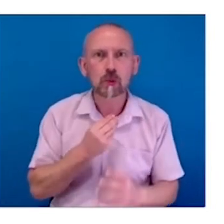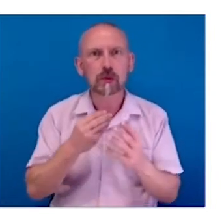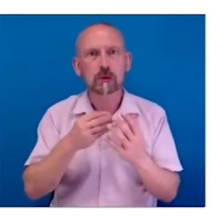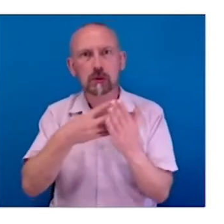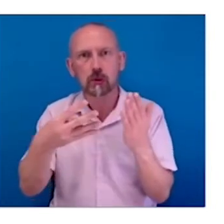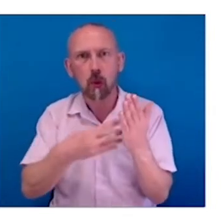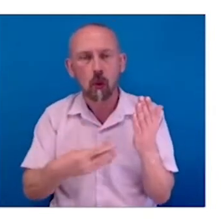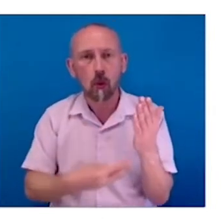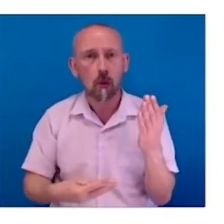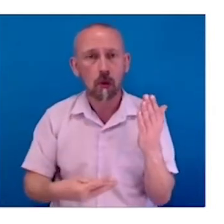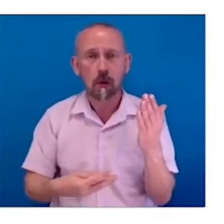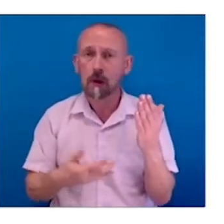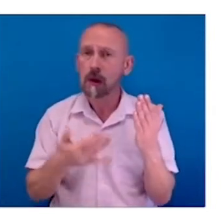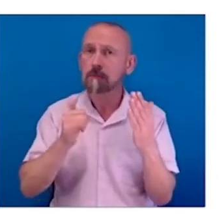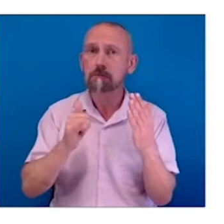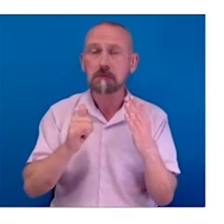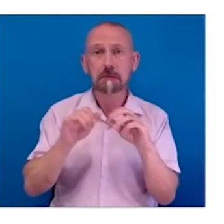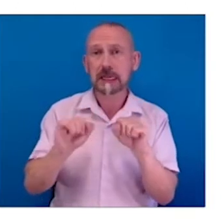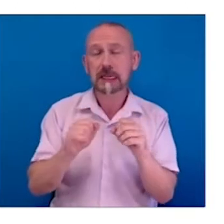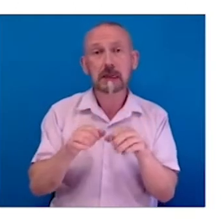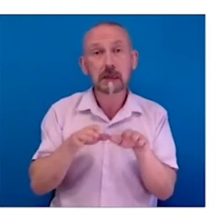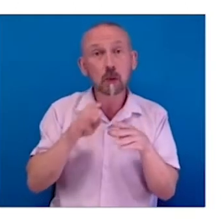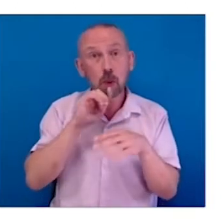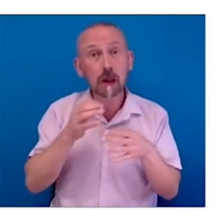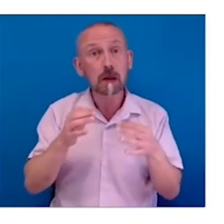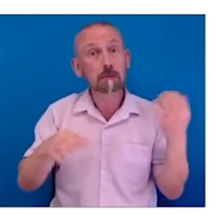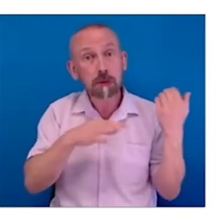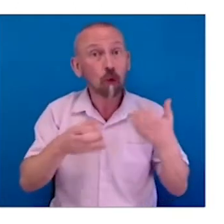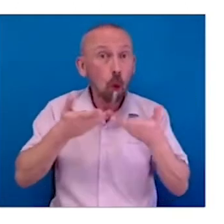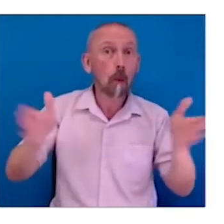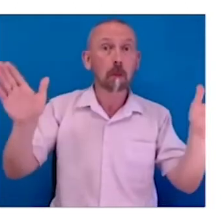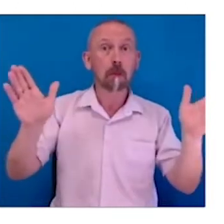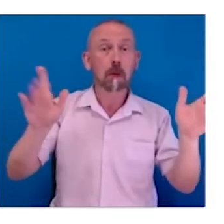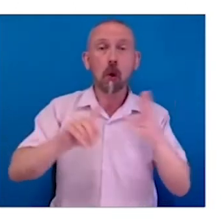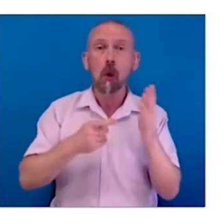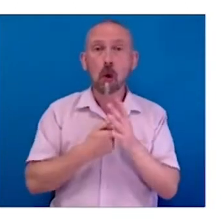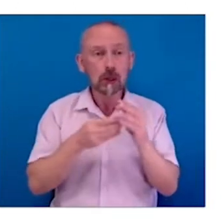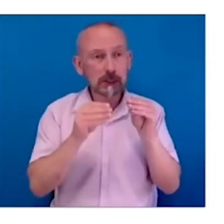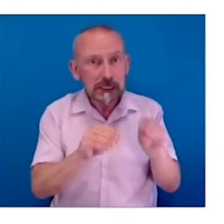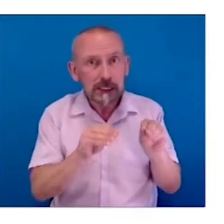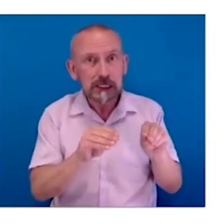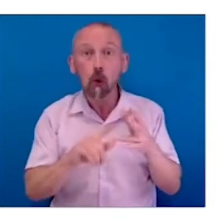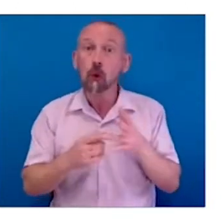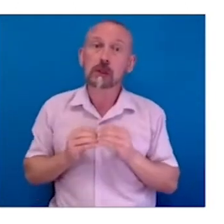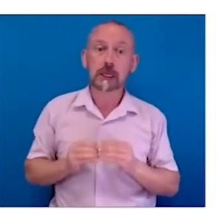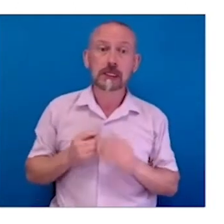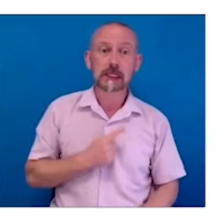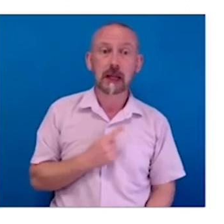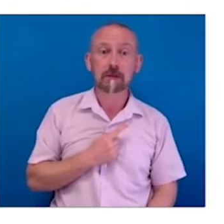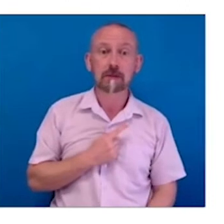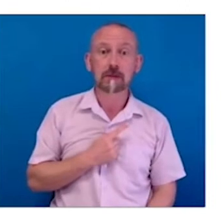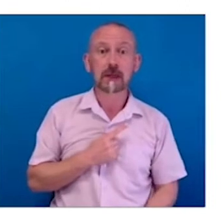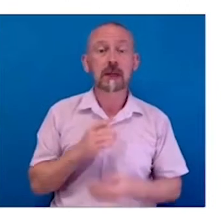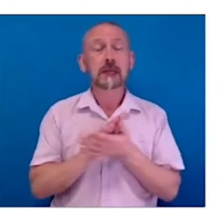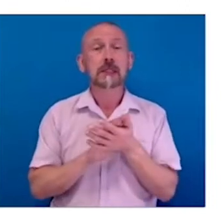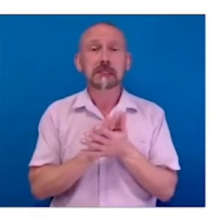it performance, study, or teaching. Talking scores are recordings which describe the music on the